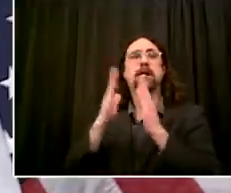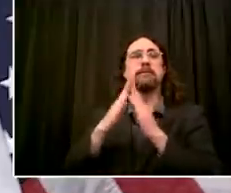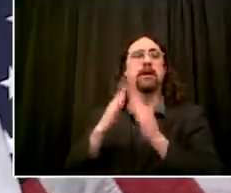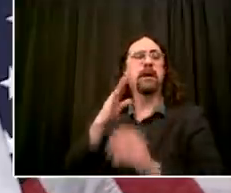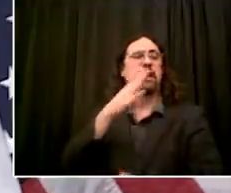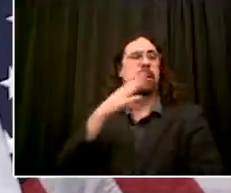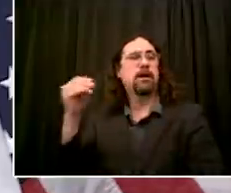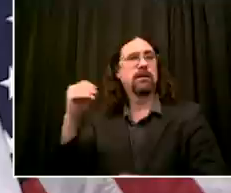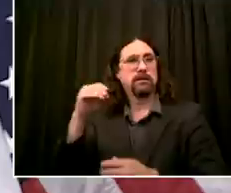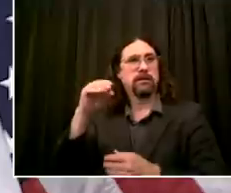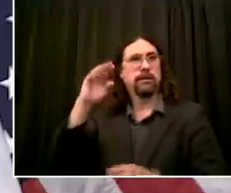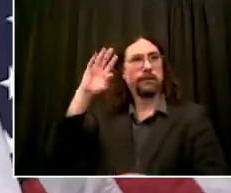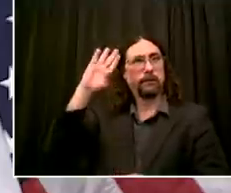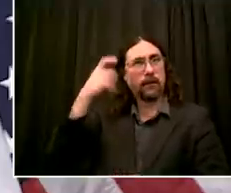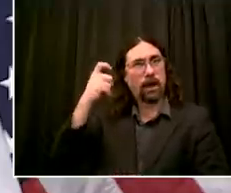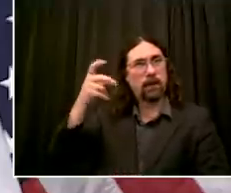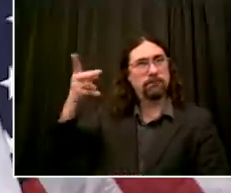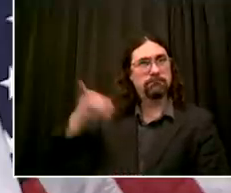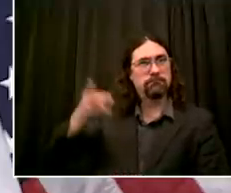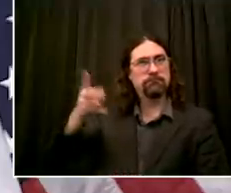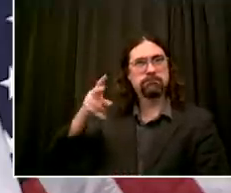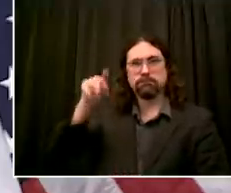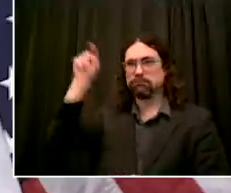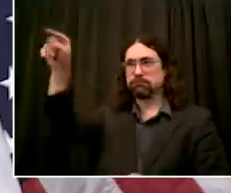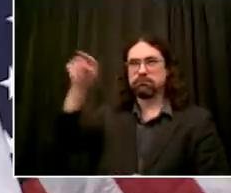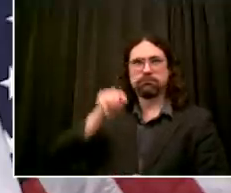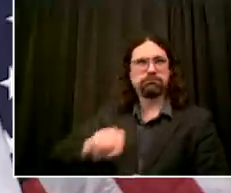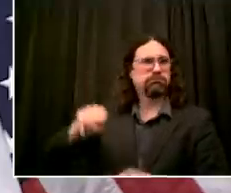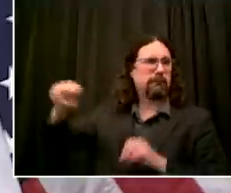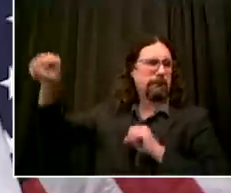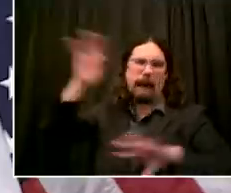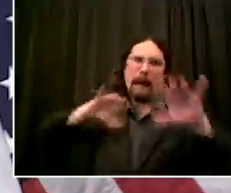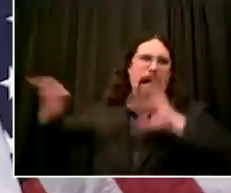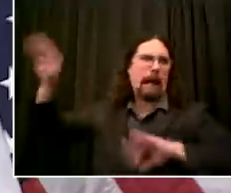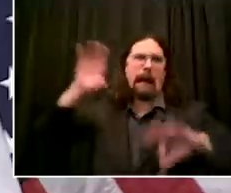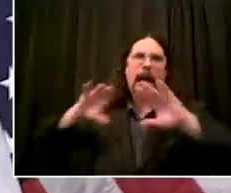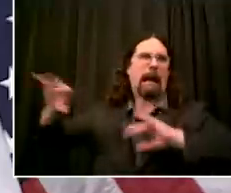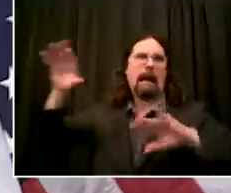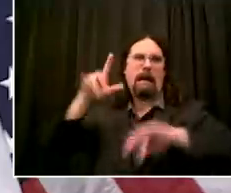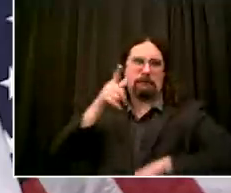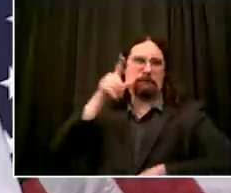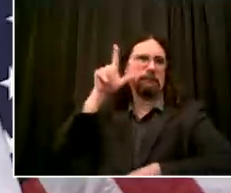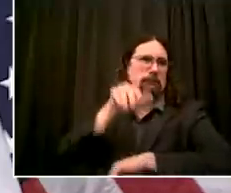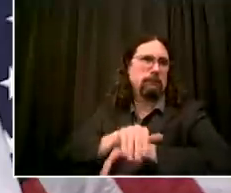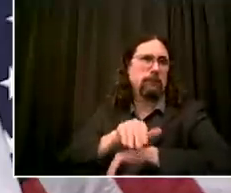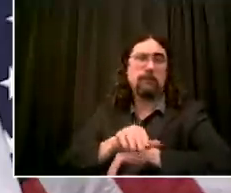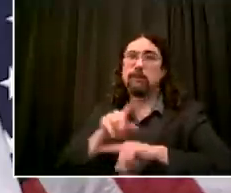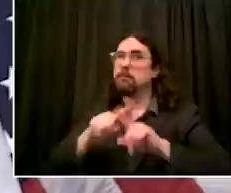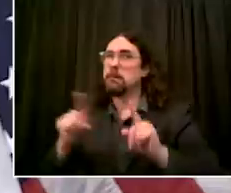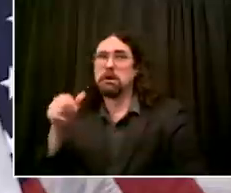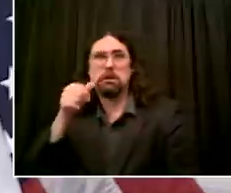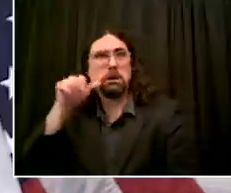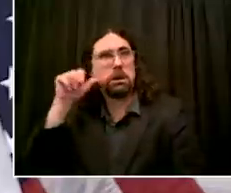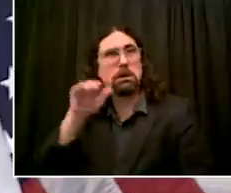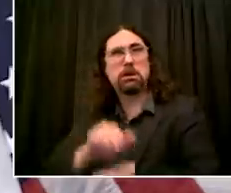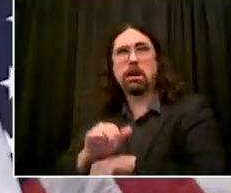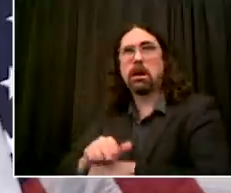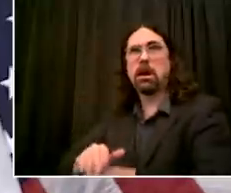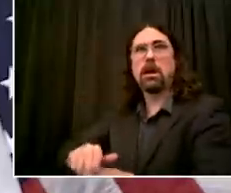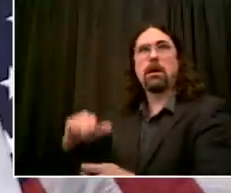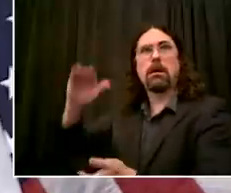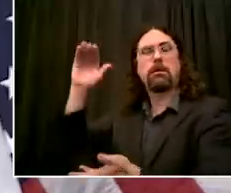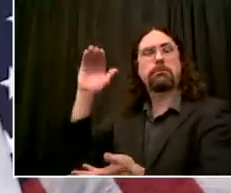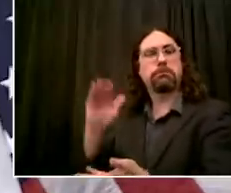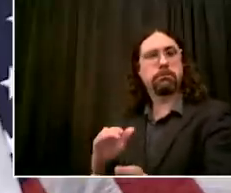a step forward. And working closely with Commissioner Shea and his team, a series of strategies